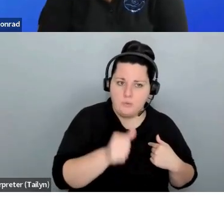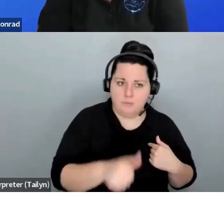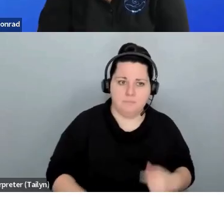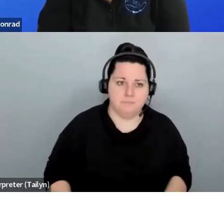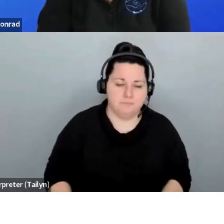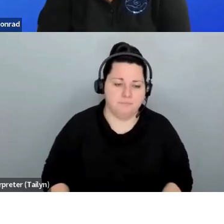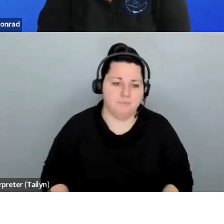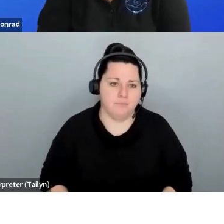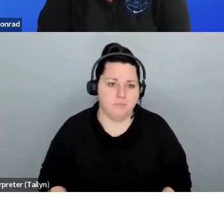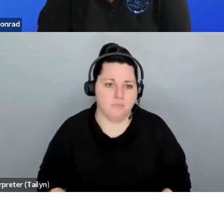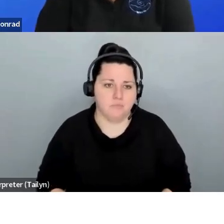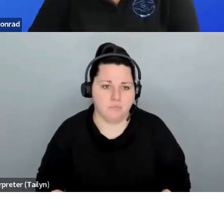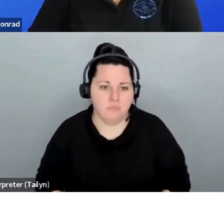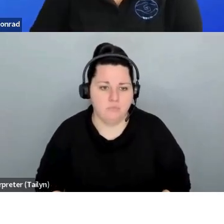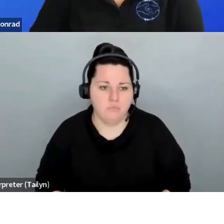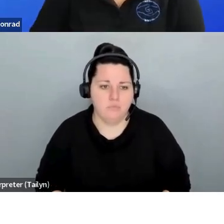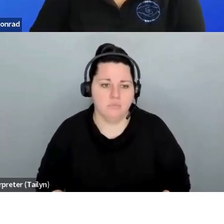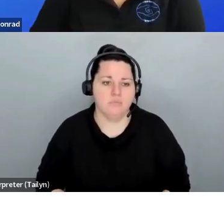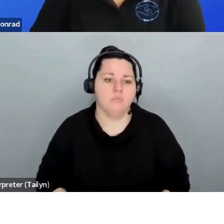Okay.